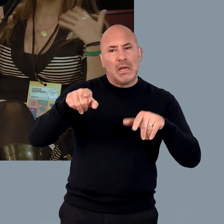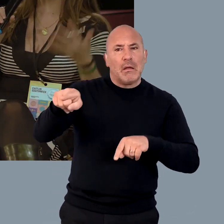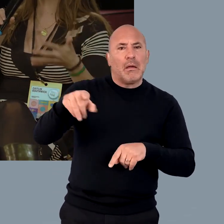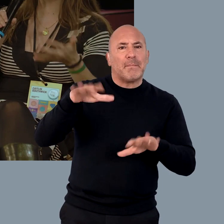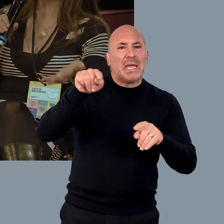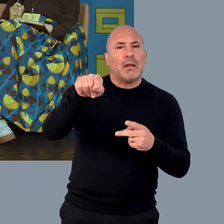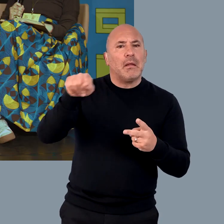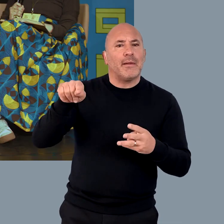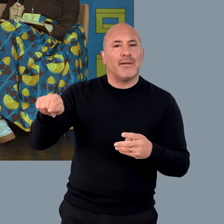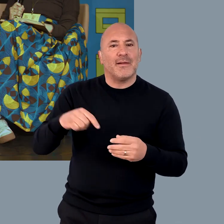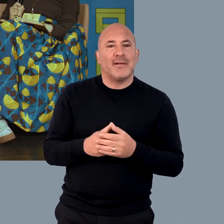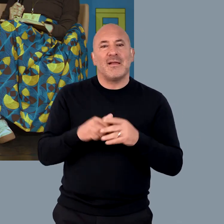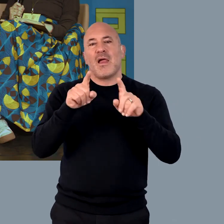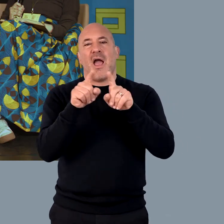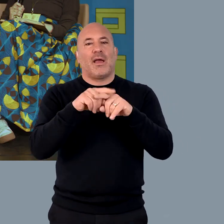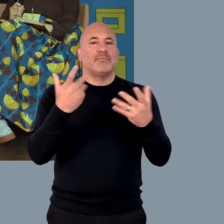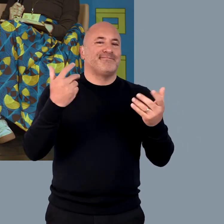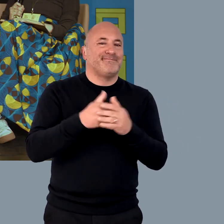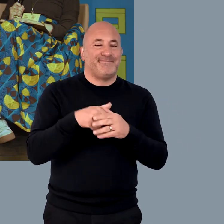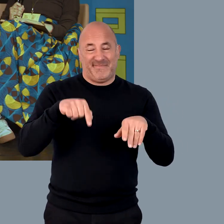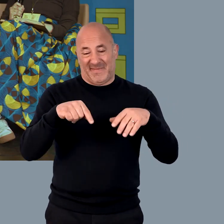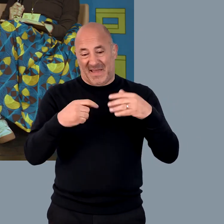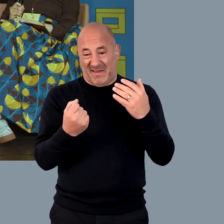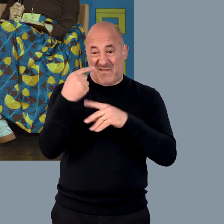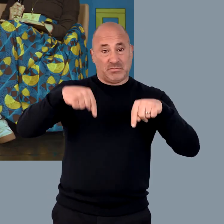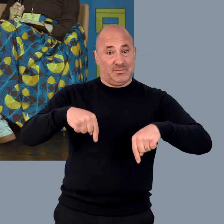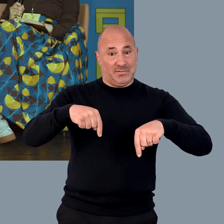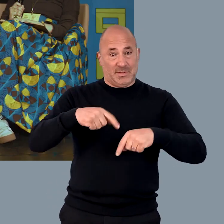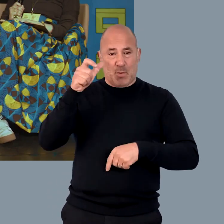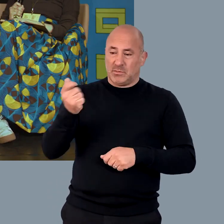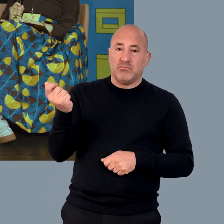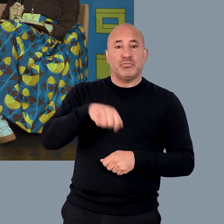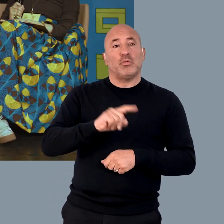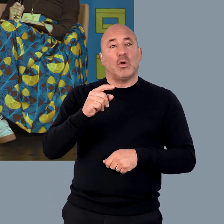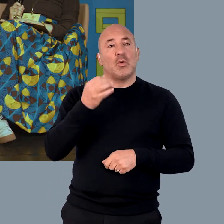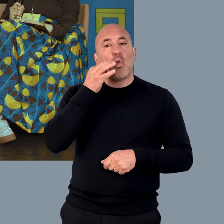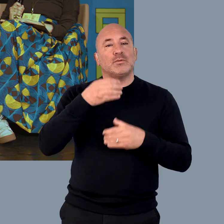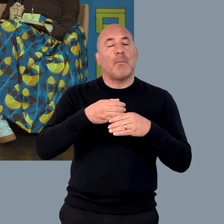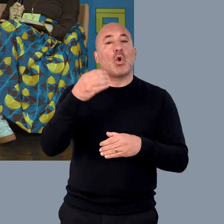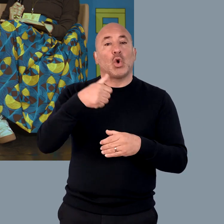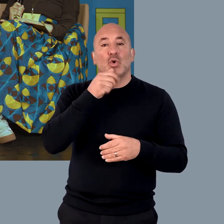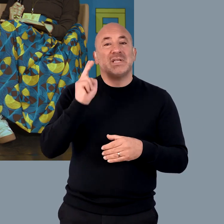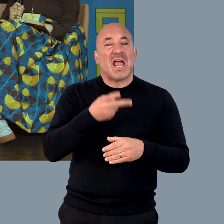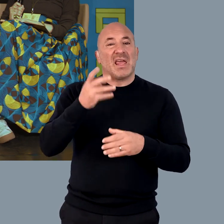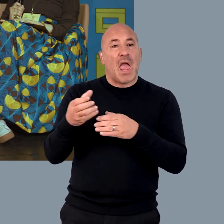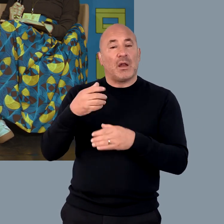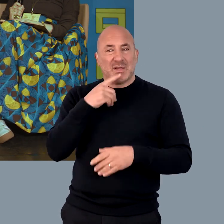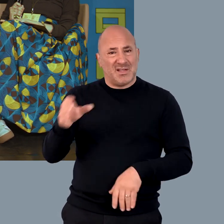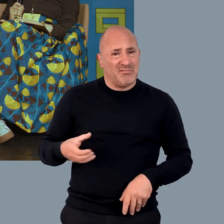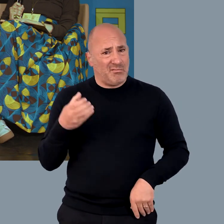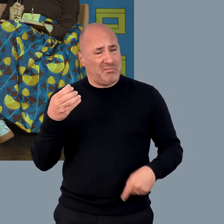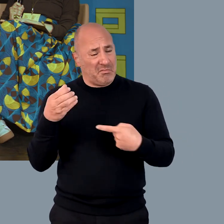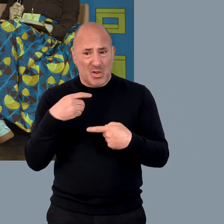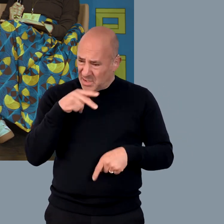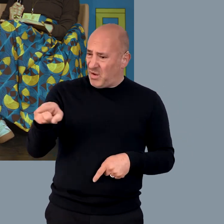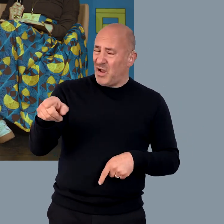successes, but also point out the successes of your colleagues. So, if someone brings a reusable water bottle to an event